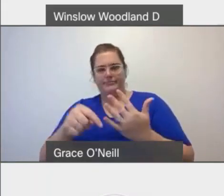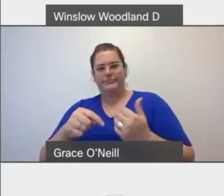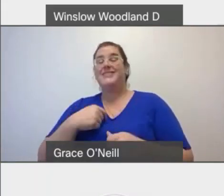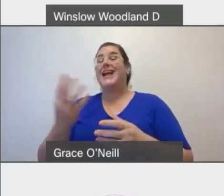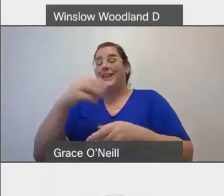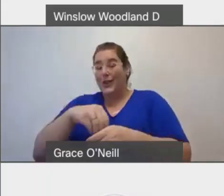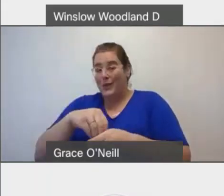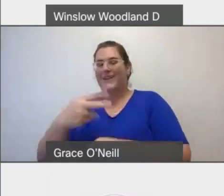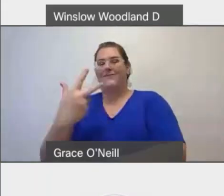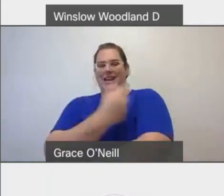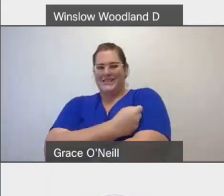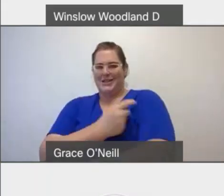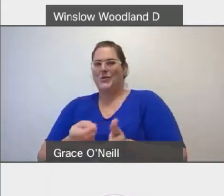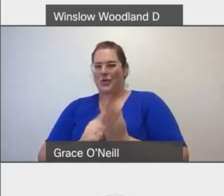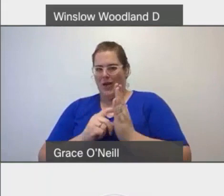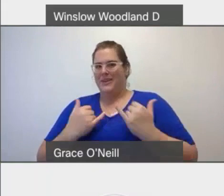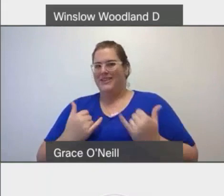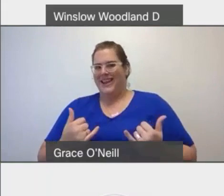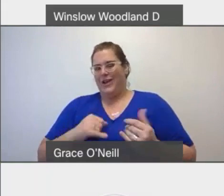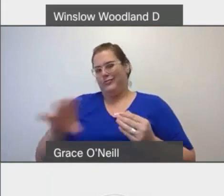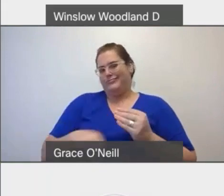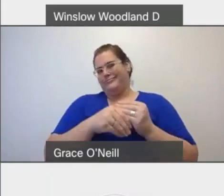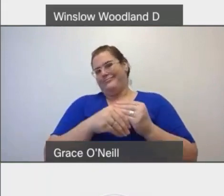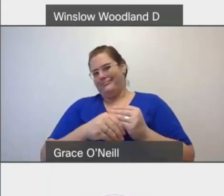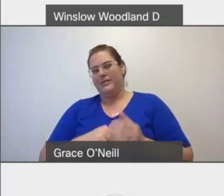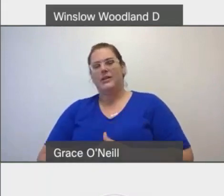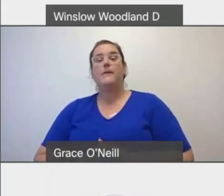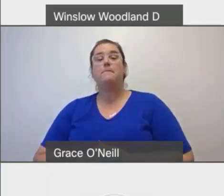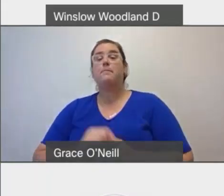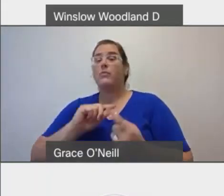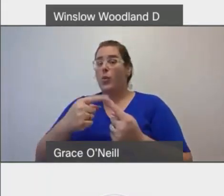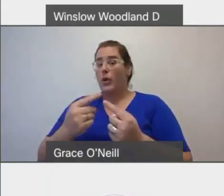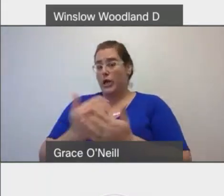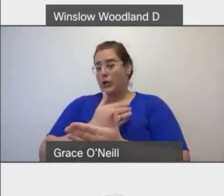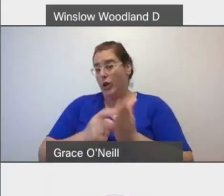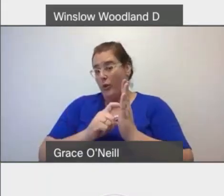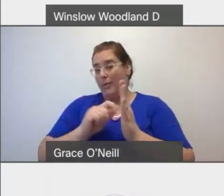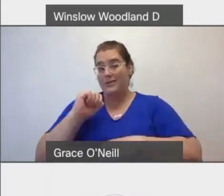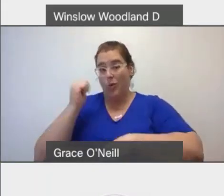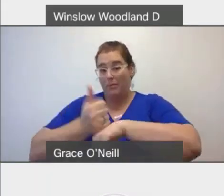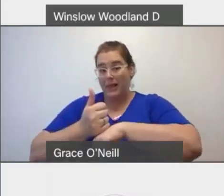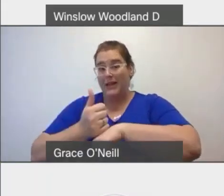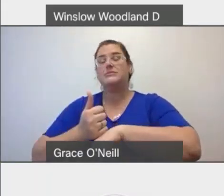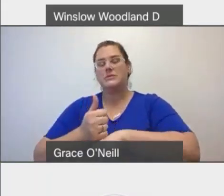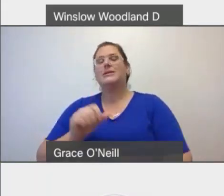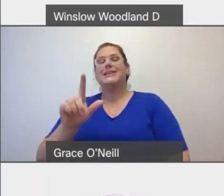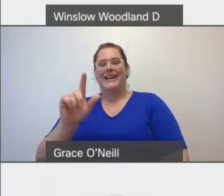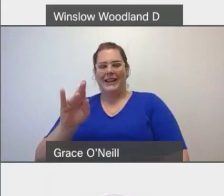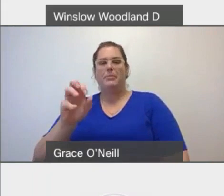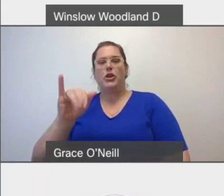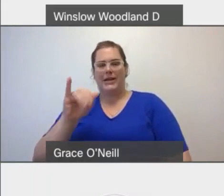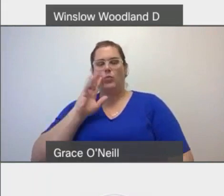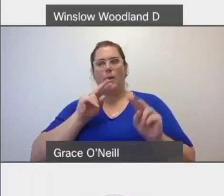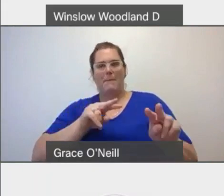regarding vaccinations. And when those new requirements go into place, they monitor those in the same